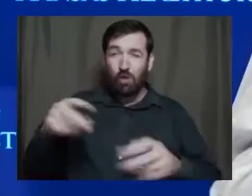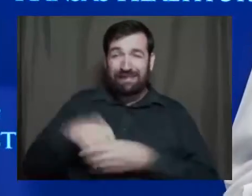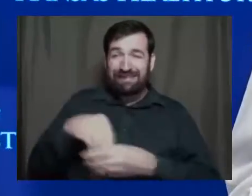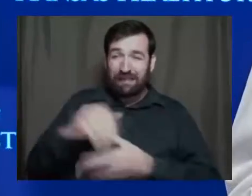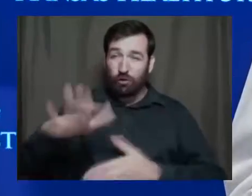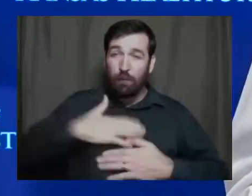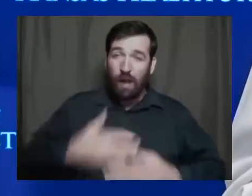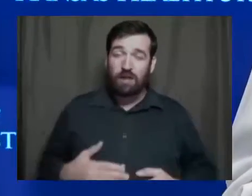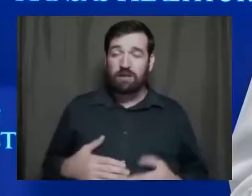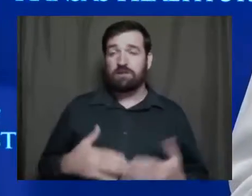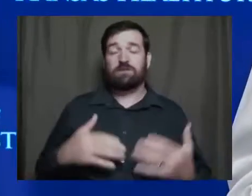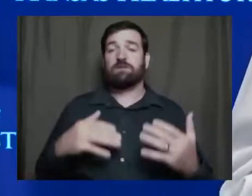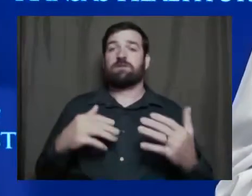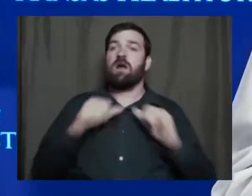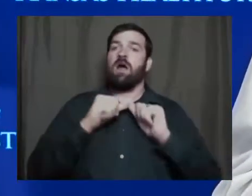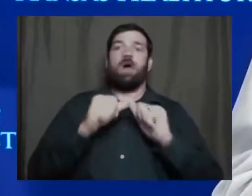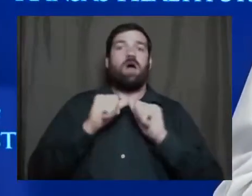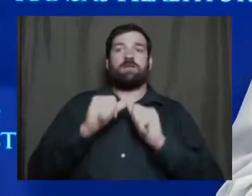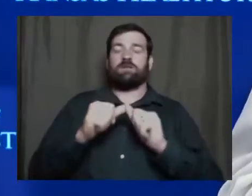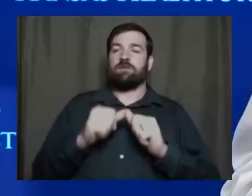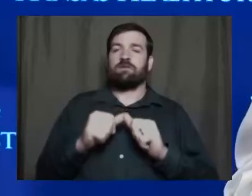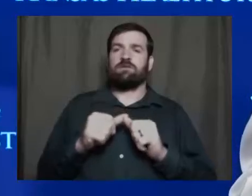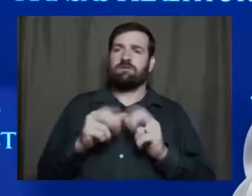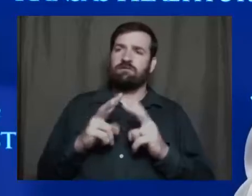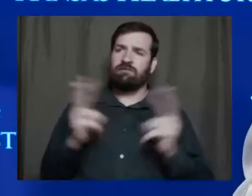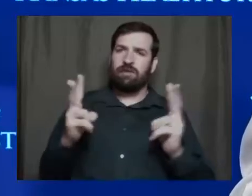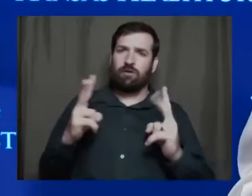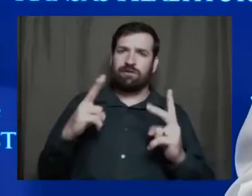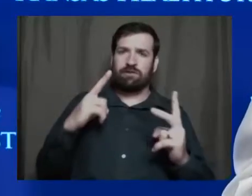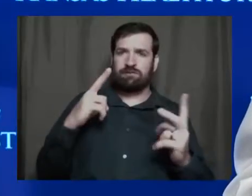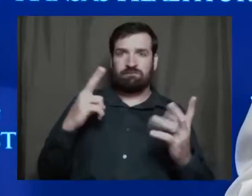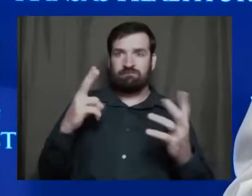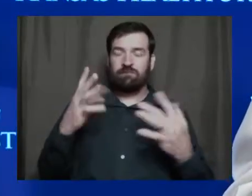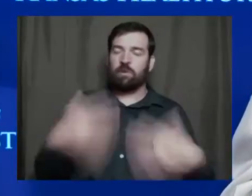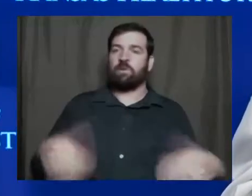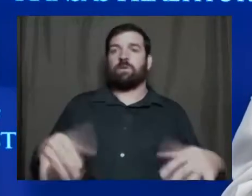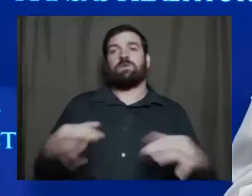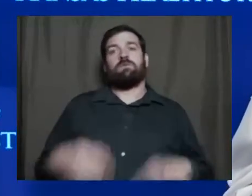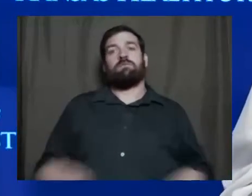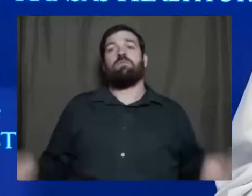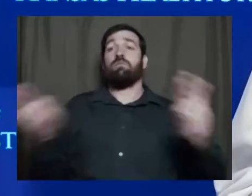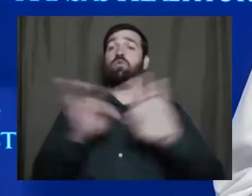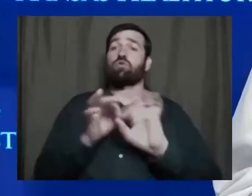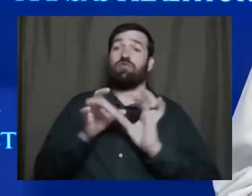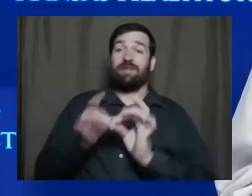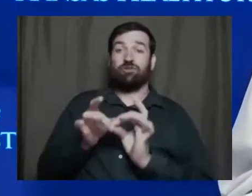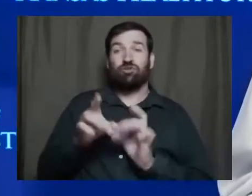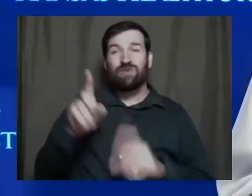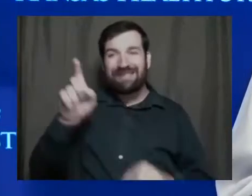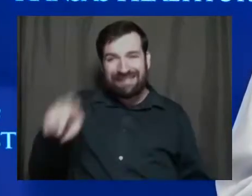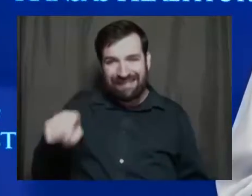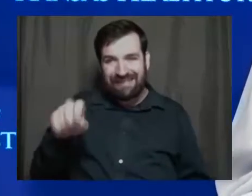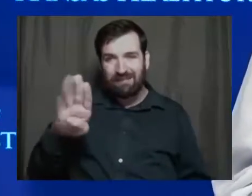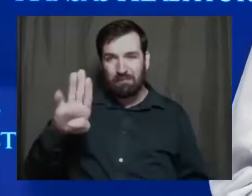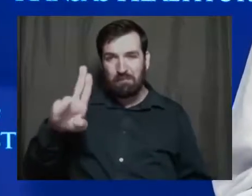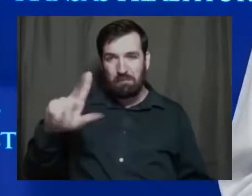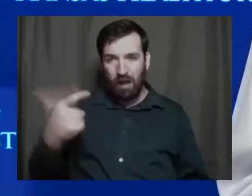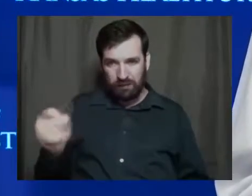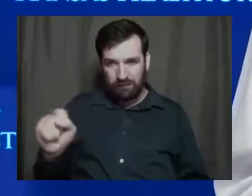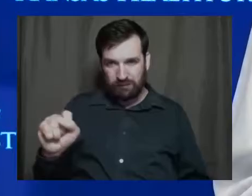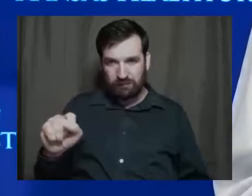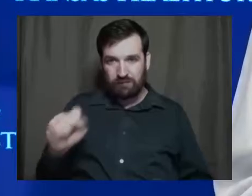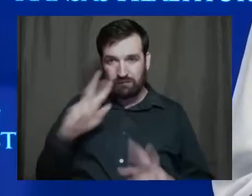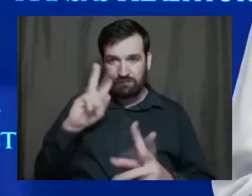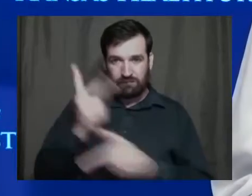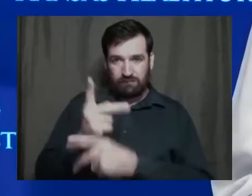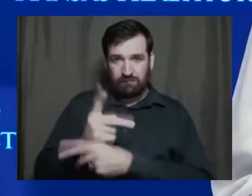constantly in this very symbiotic, this very important relationship. You need bugs to keep you alive and digesting your food and being